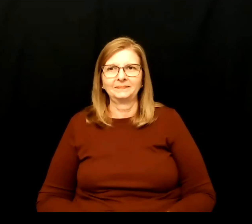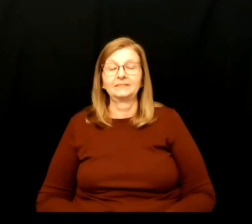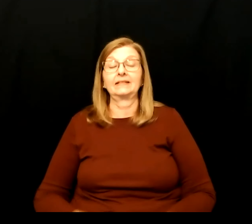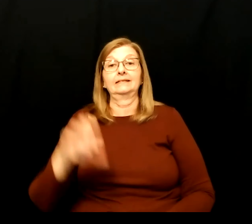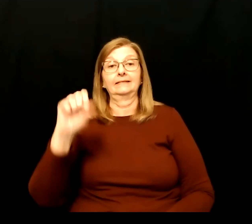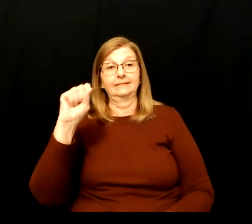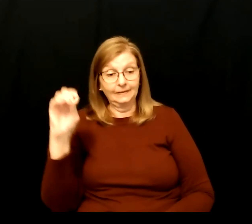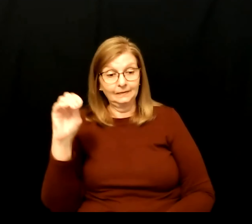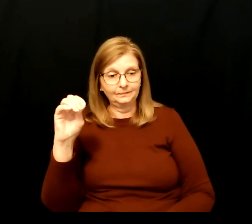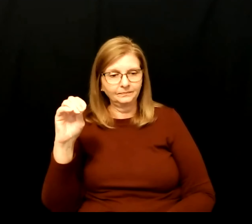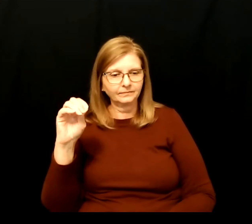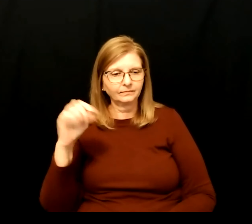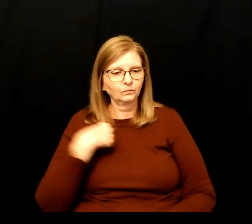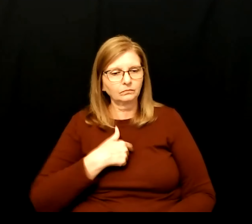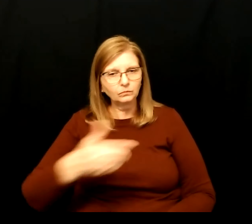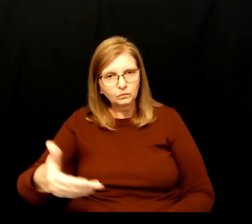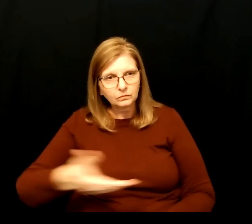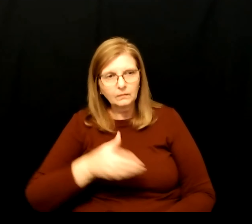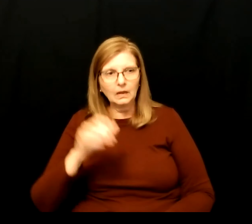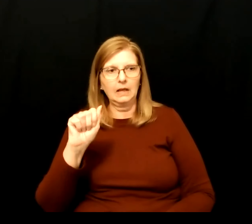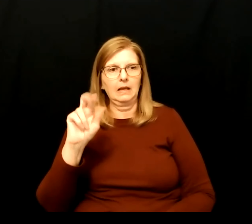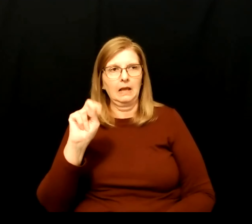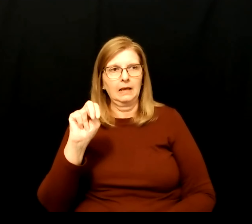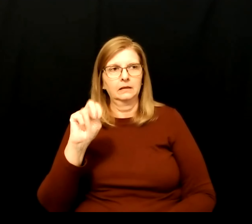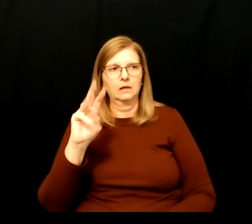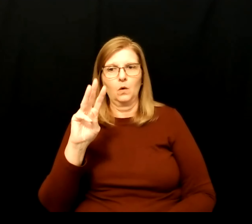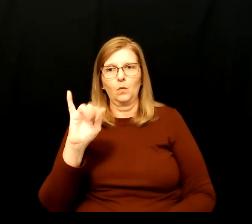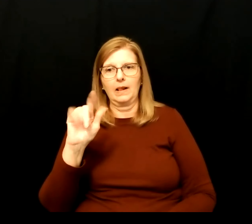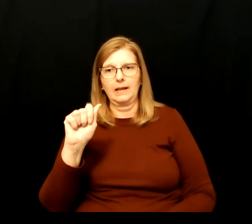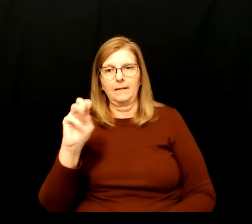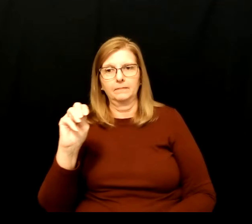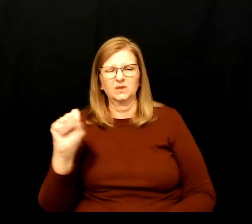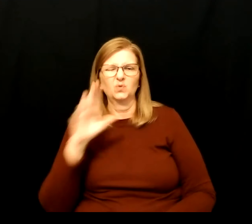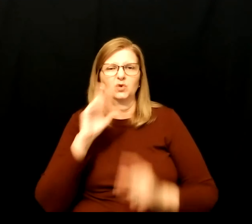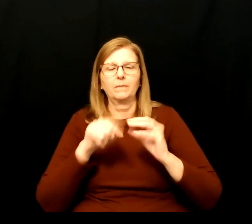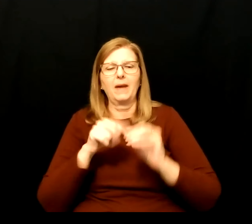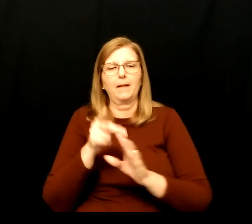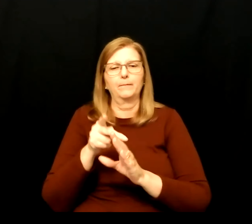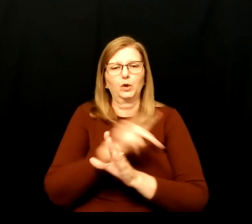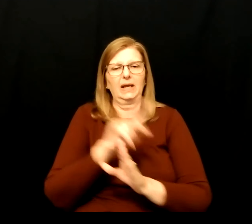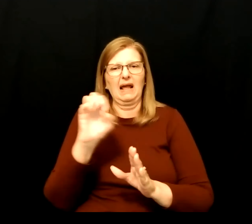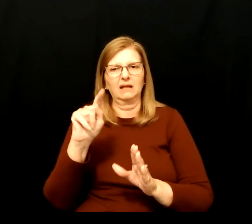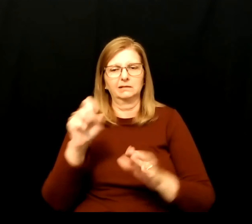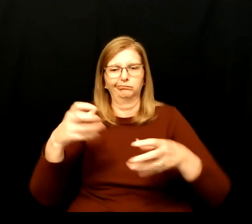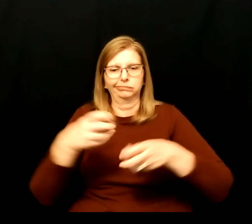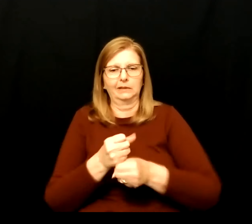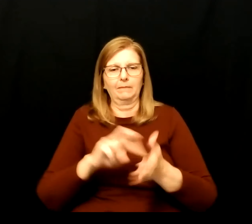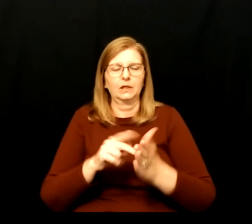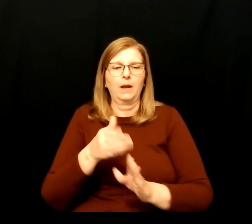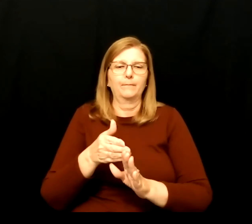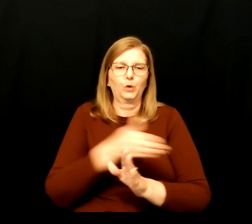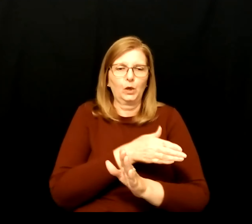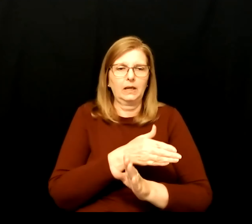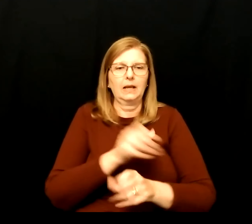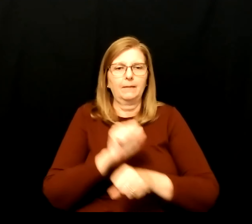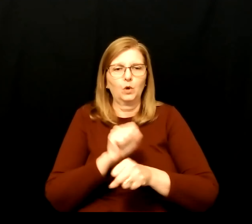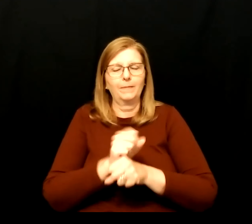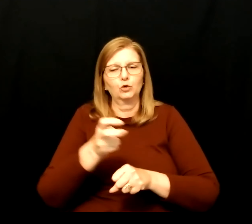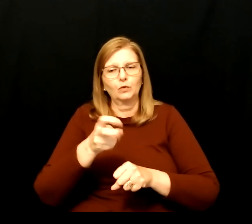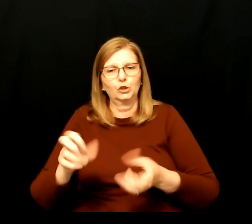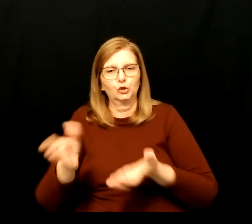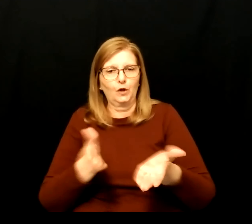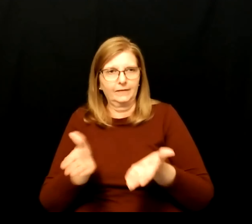So we want to welcome Ann Williams. She's going to talk a little about Pre-ETS, which is an acronym for Pre-Employment Transition Services here in the state